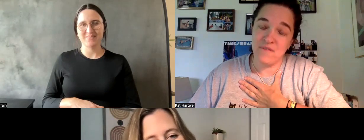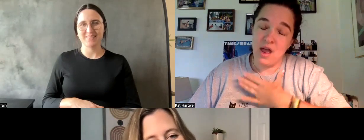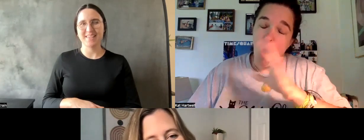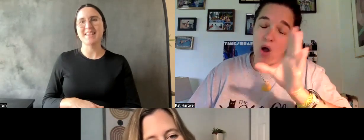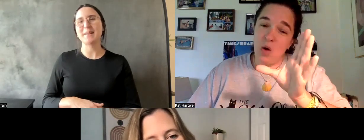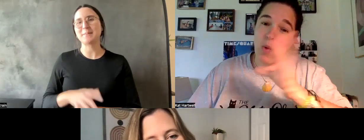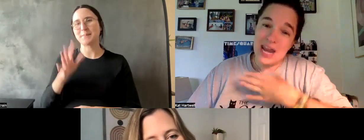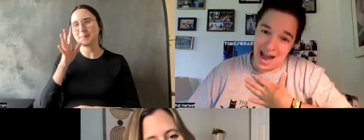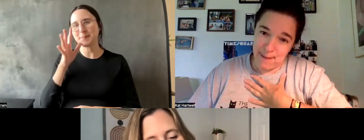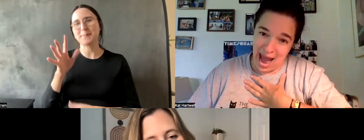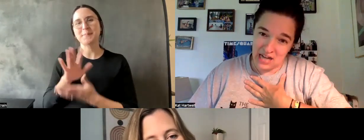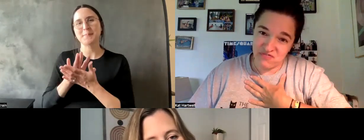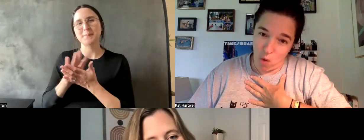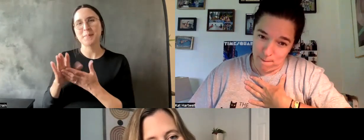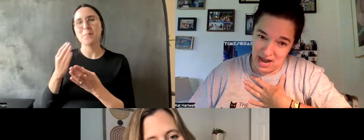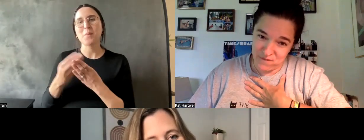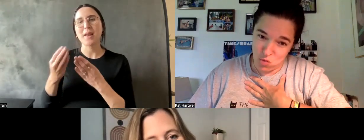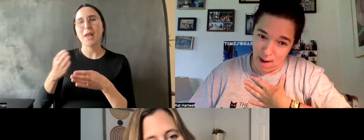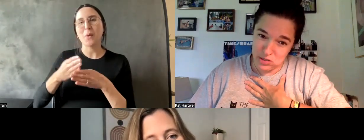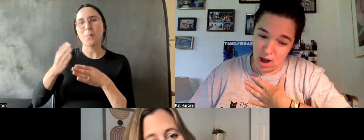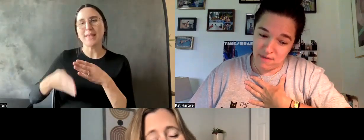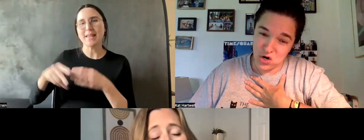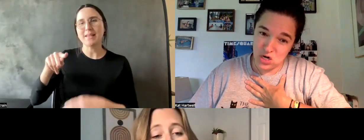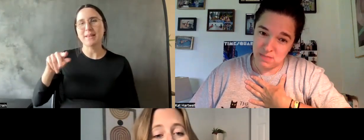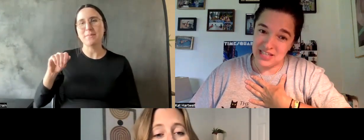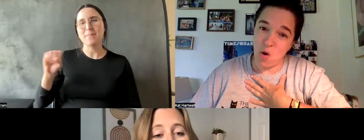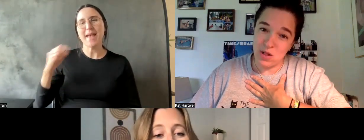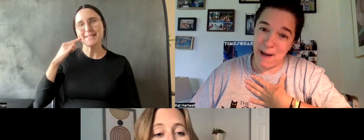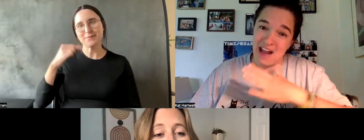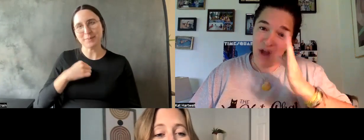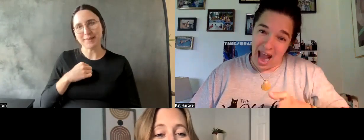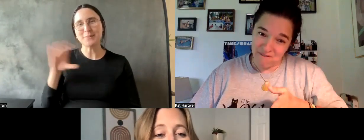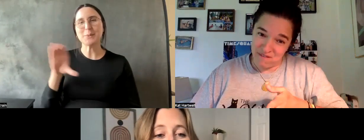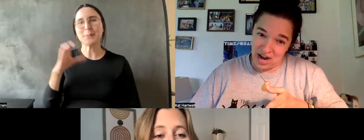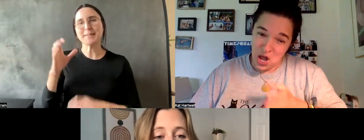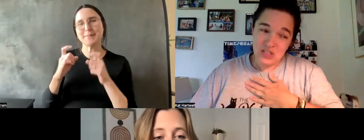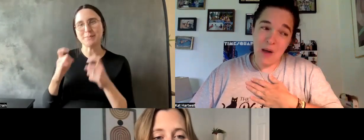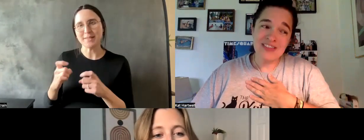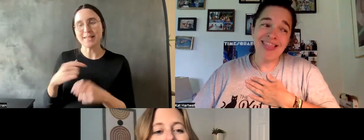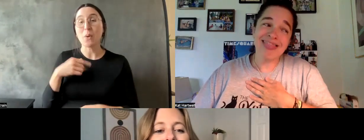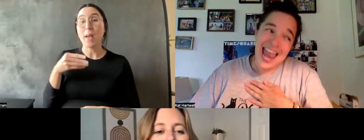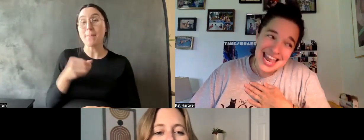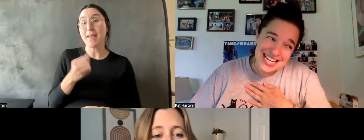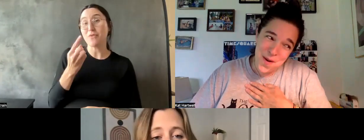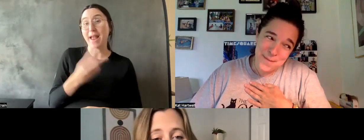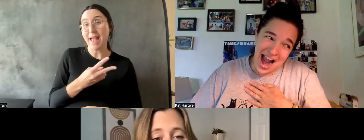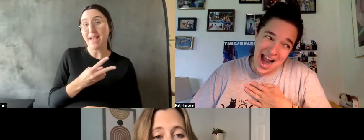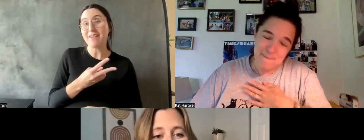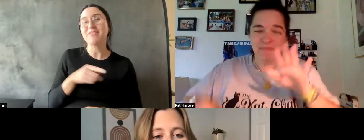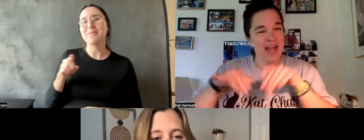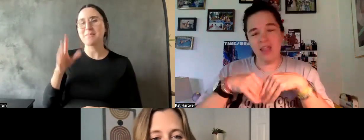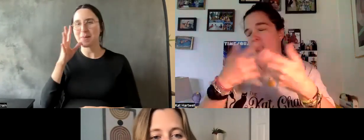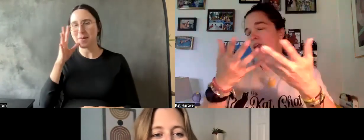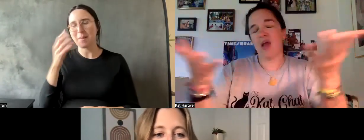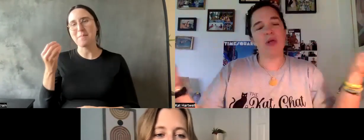the weekend pass for me for Ramadan for Christmas. I only paid for half of it. So I was like, thank you,